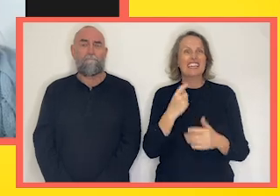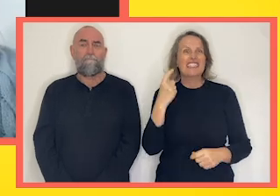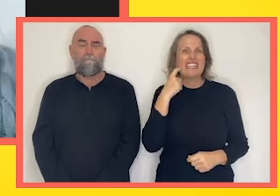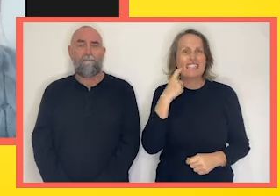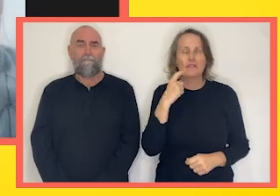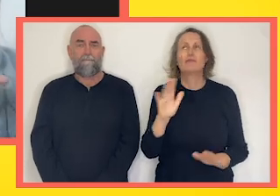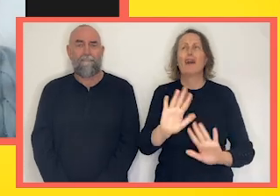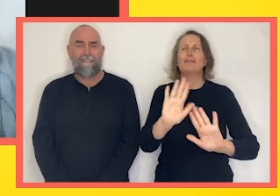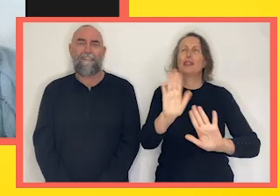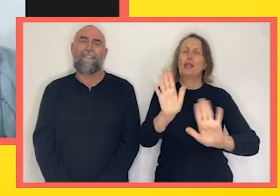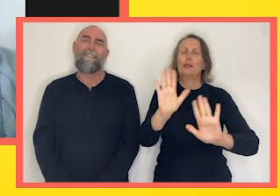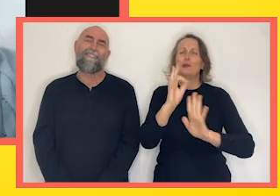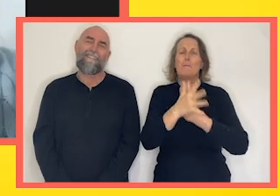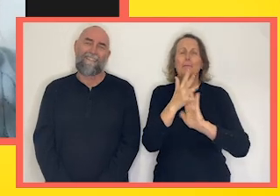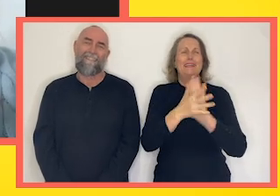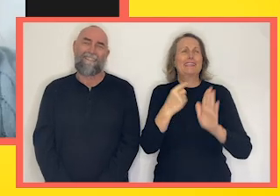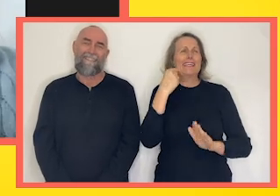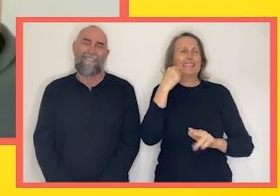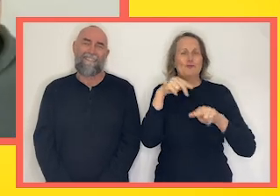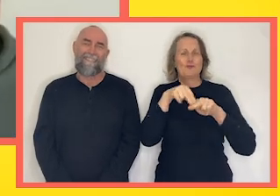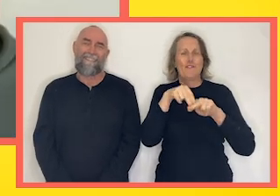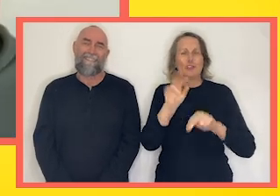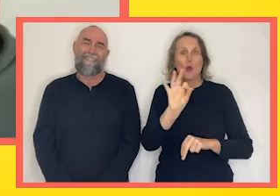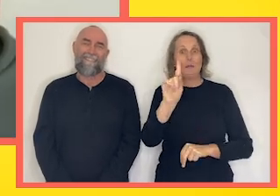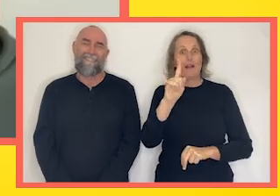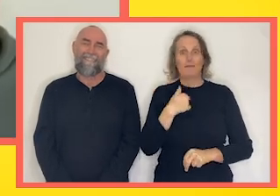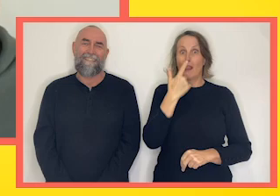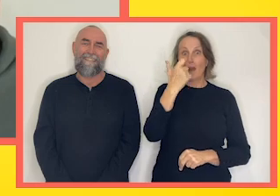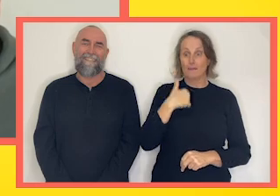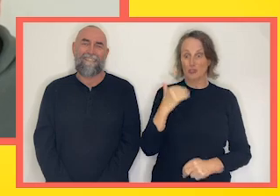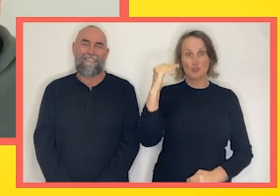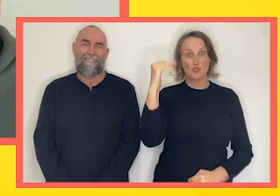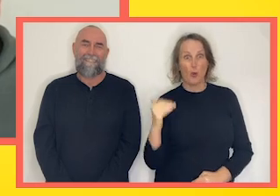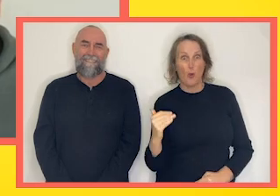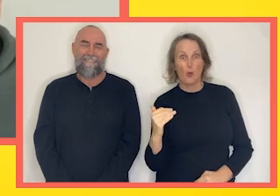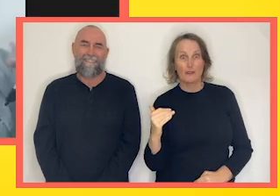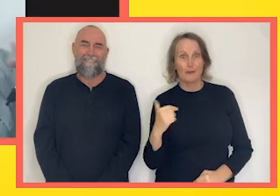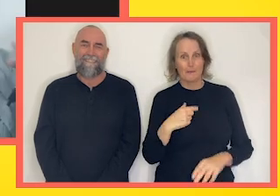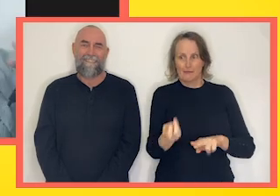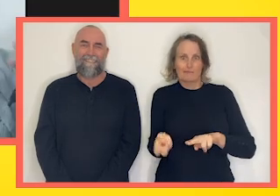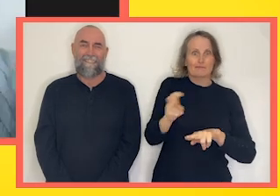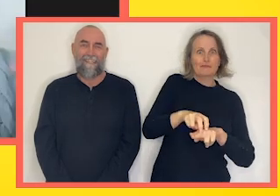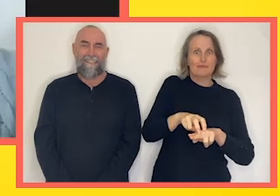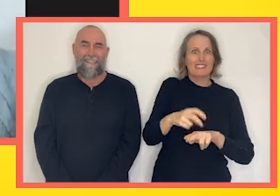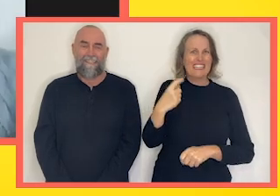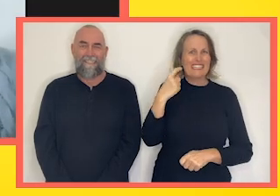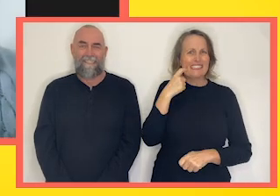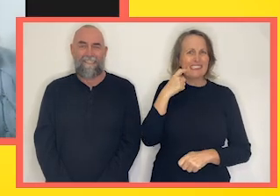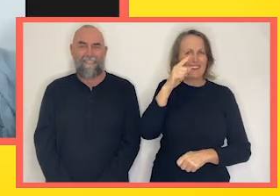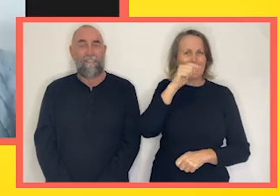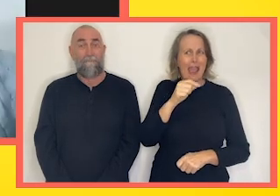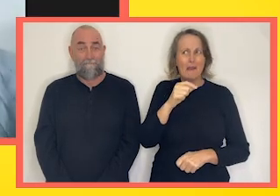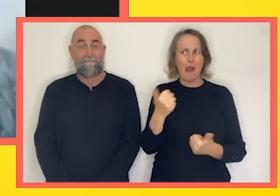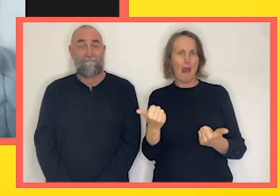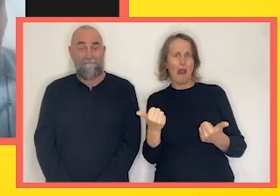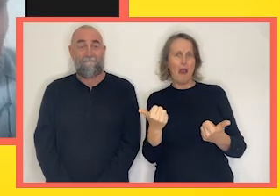easy. No, I don't mean it's easy because it's not easy at all. But because I'm short-statured and being like low center of gravity, I found it like